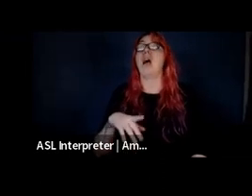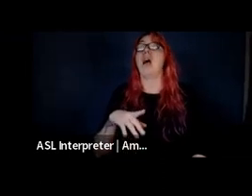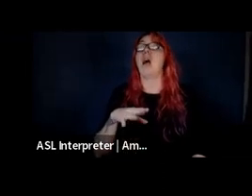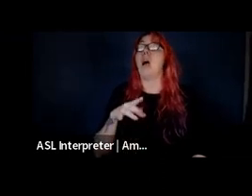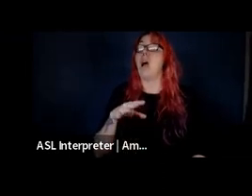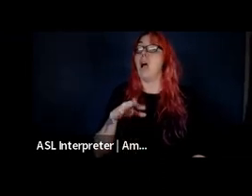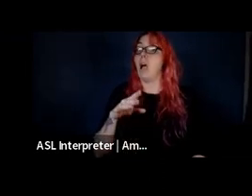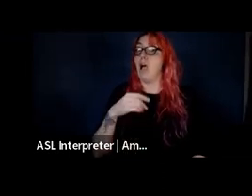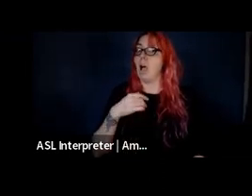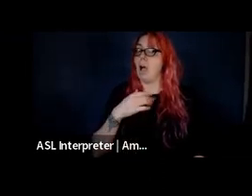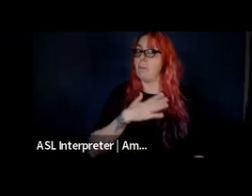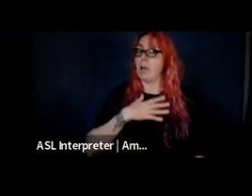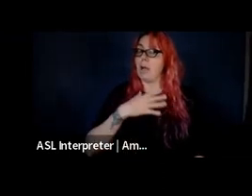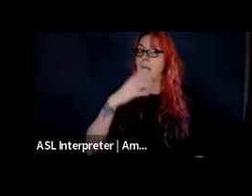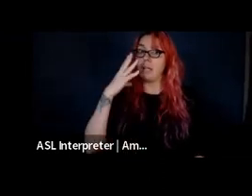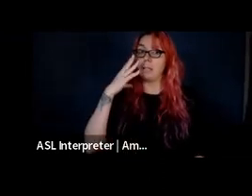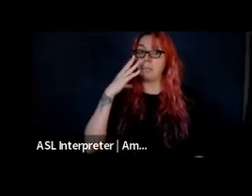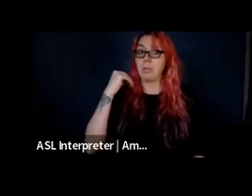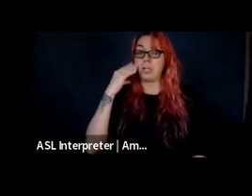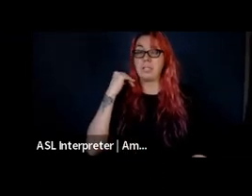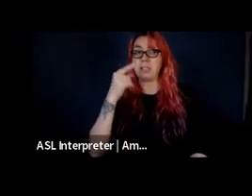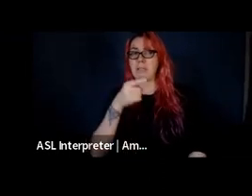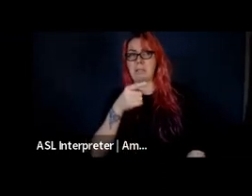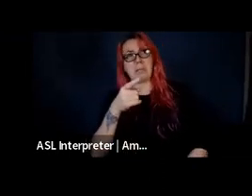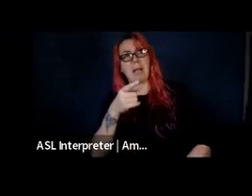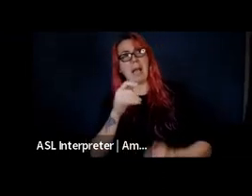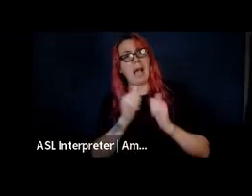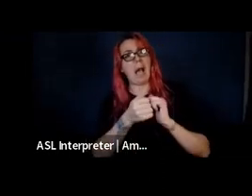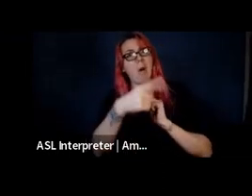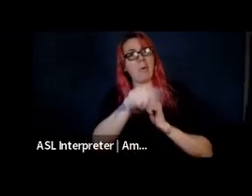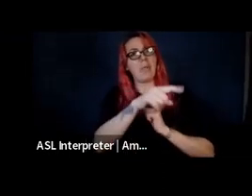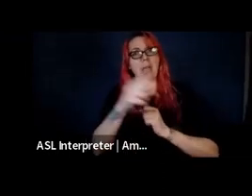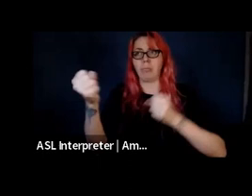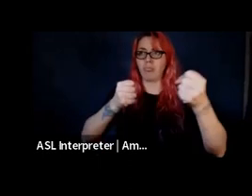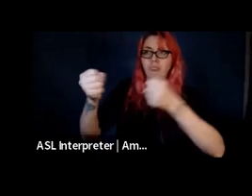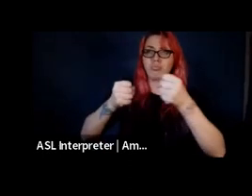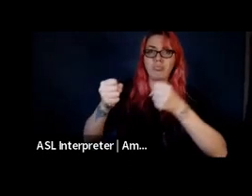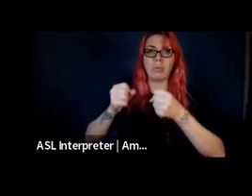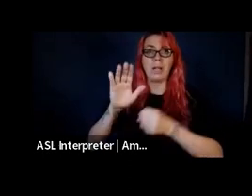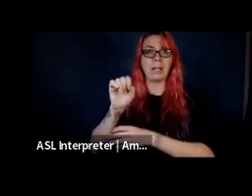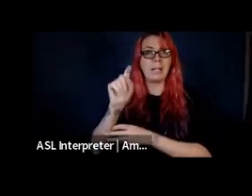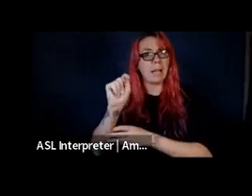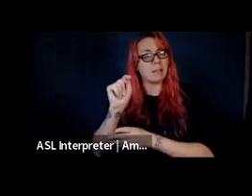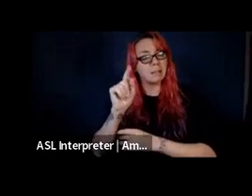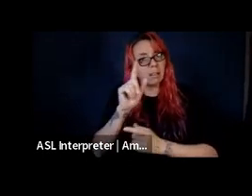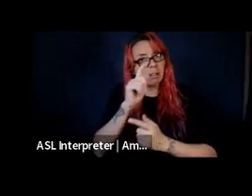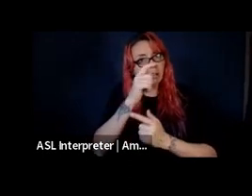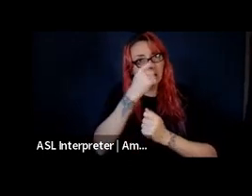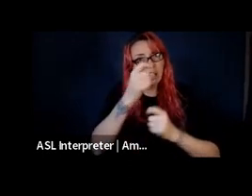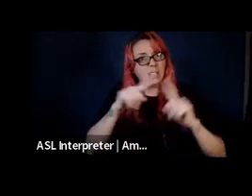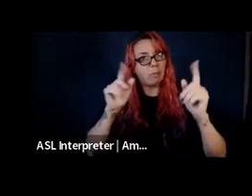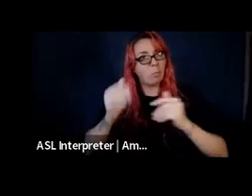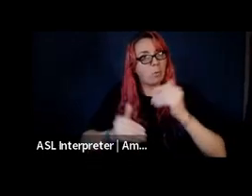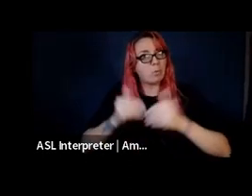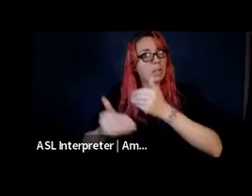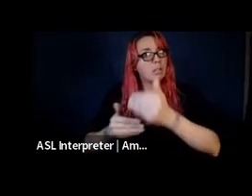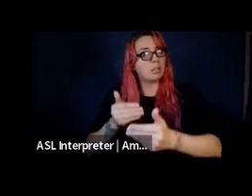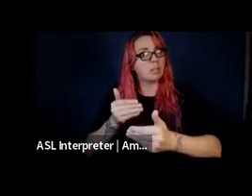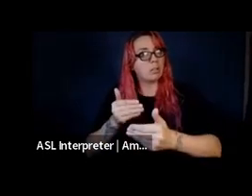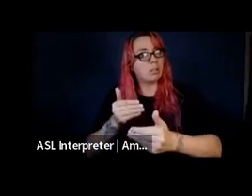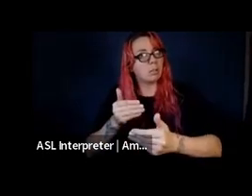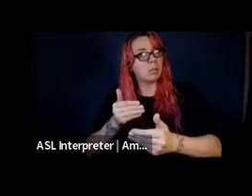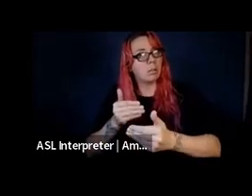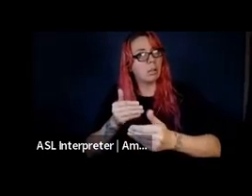is not, seems to be bound by ethnicity in the same way as historically, and some challenging, innovative, talk about dynamic